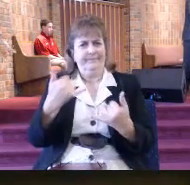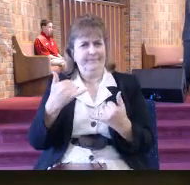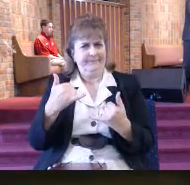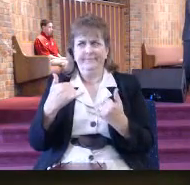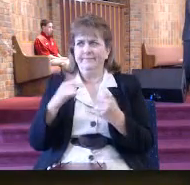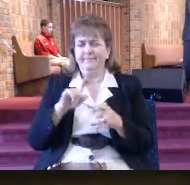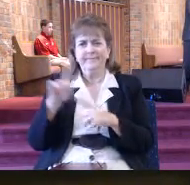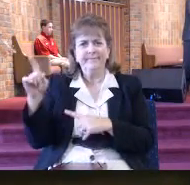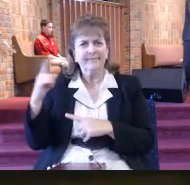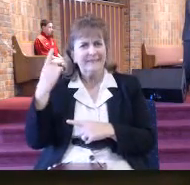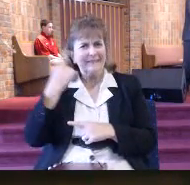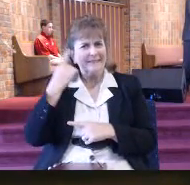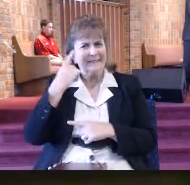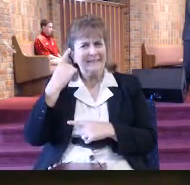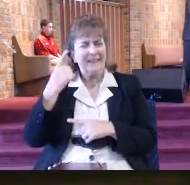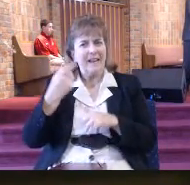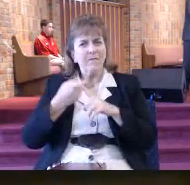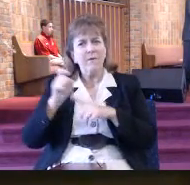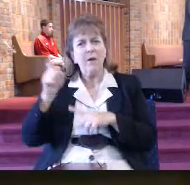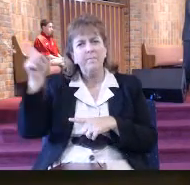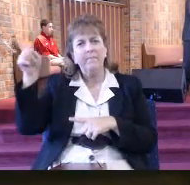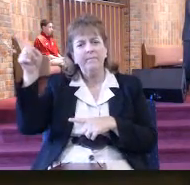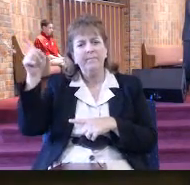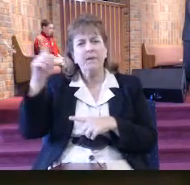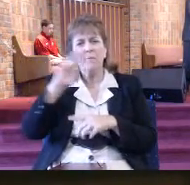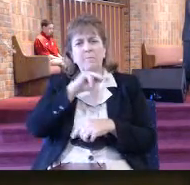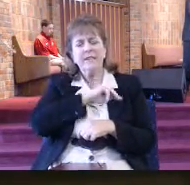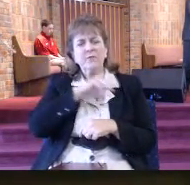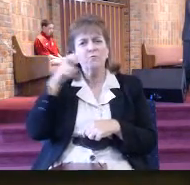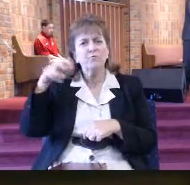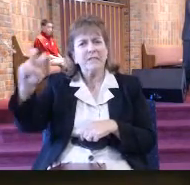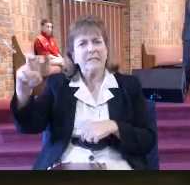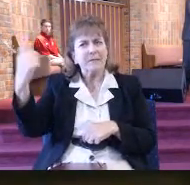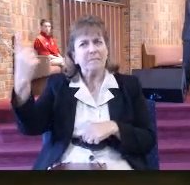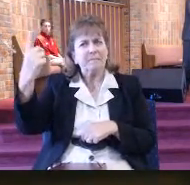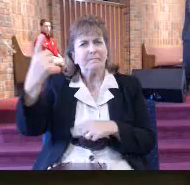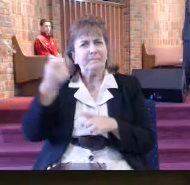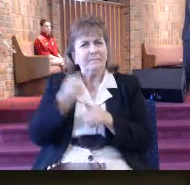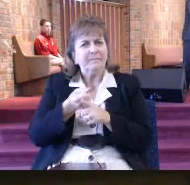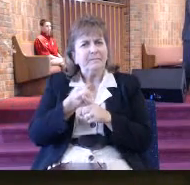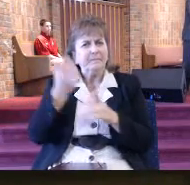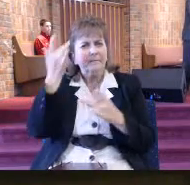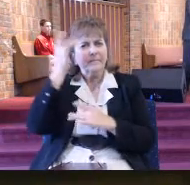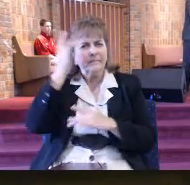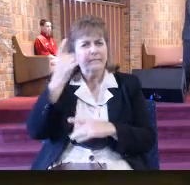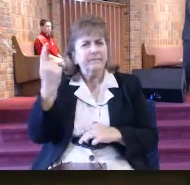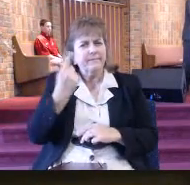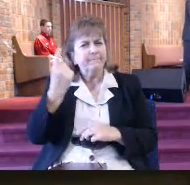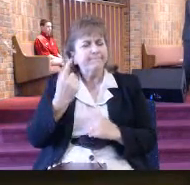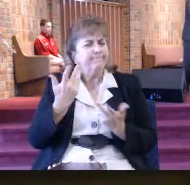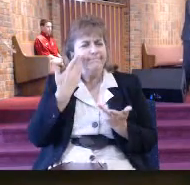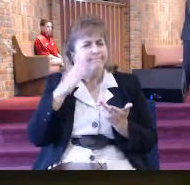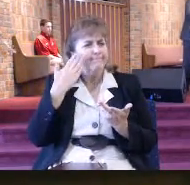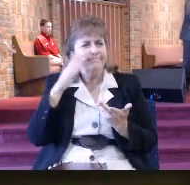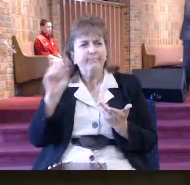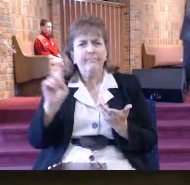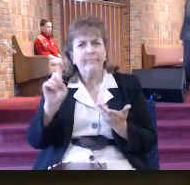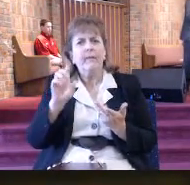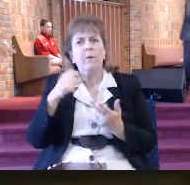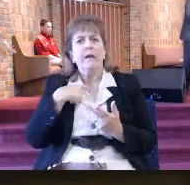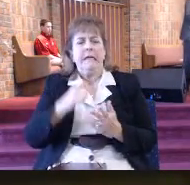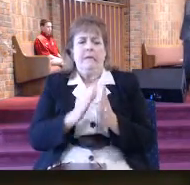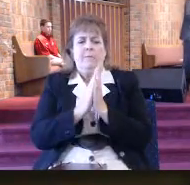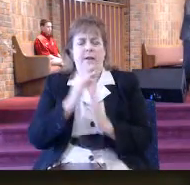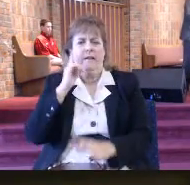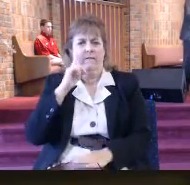since coming back from Nevis, they're not exactly sure what she has. So they're going to do some other stuff, but let's keep Pam in our thoughts